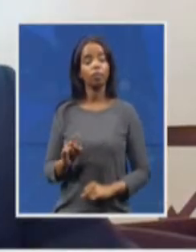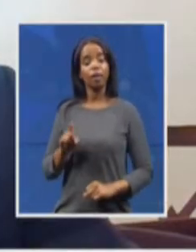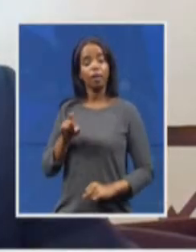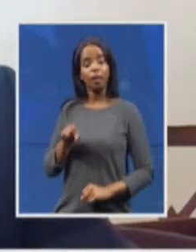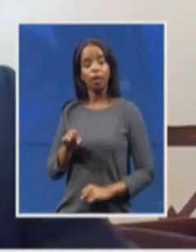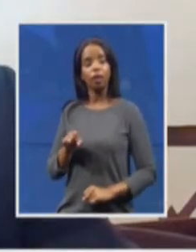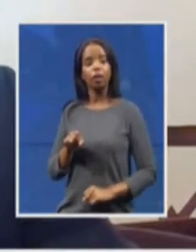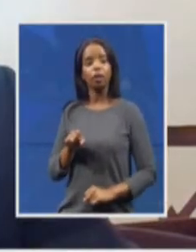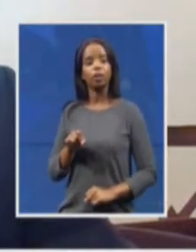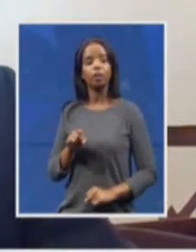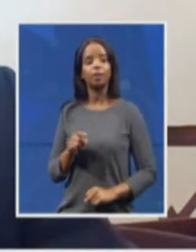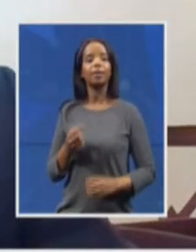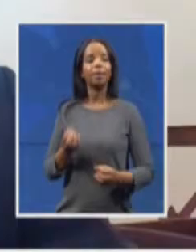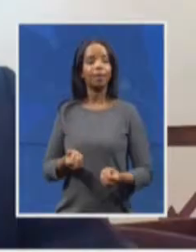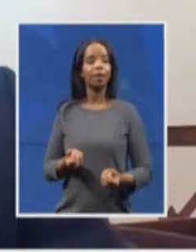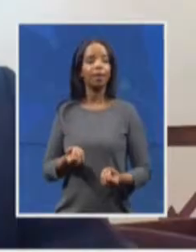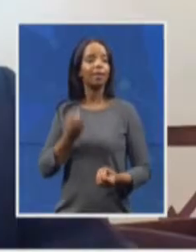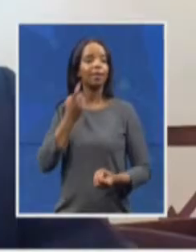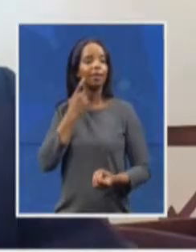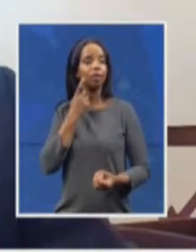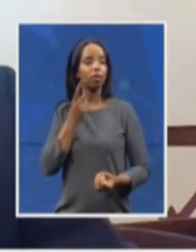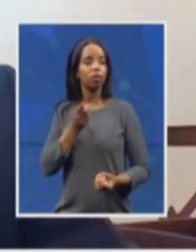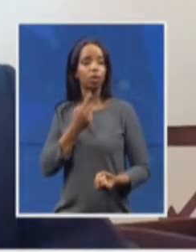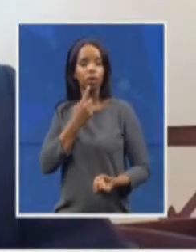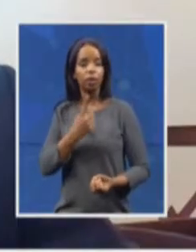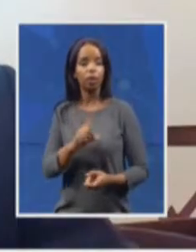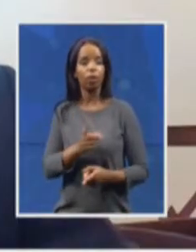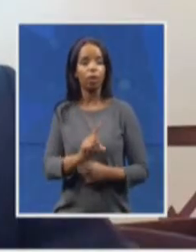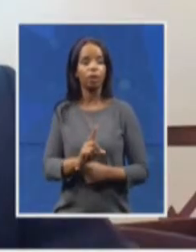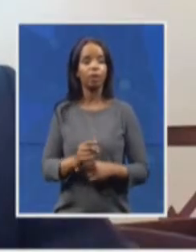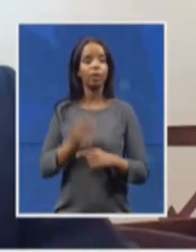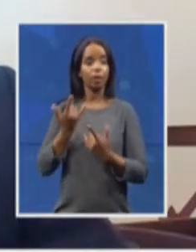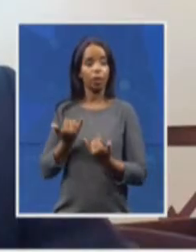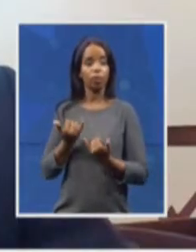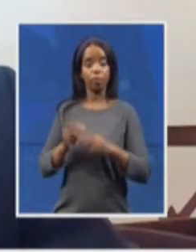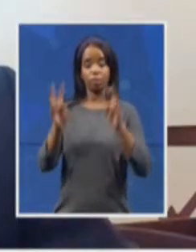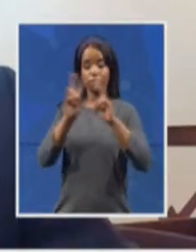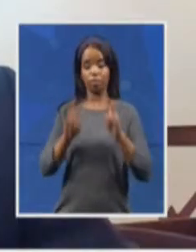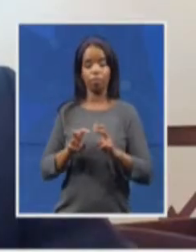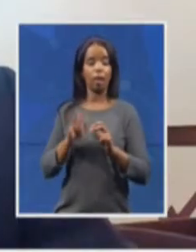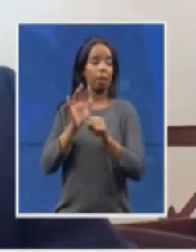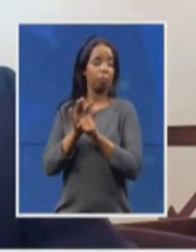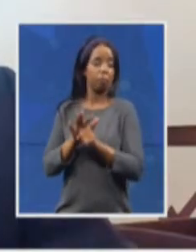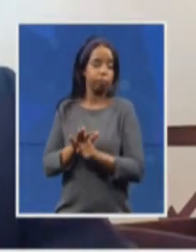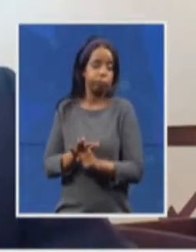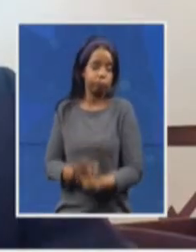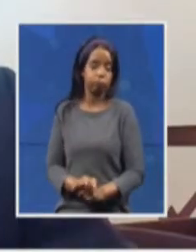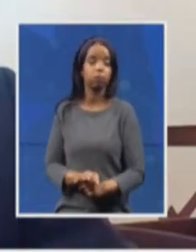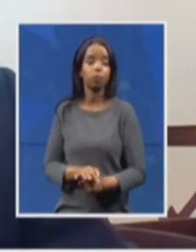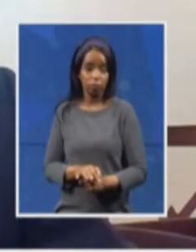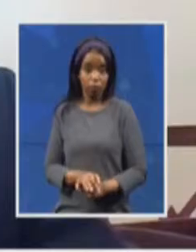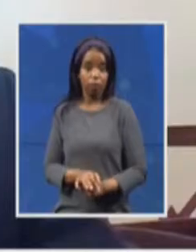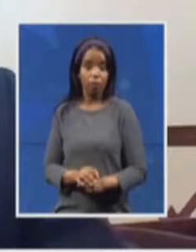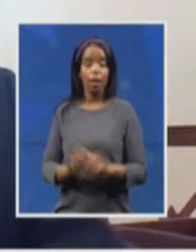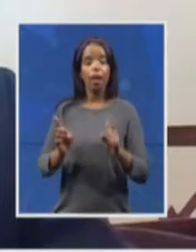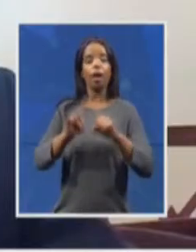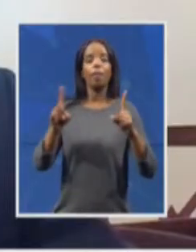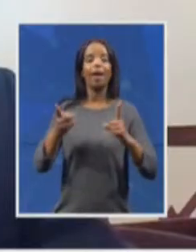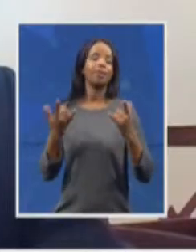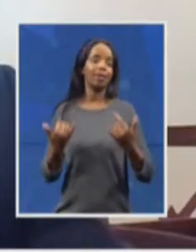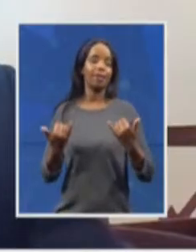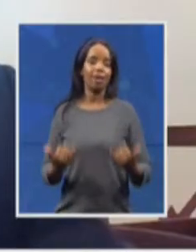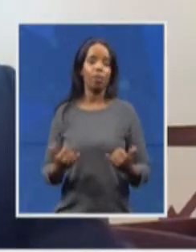supply constraints to the OCGT fleet, what is the status of their conversion to also use